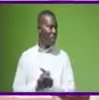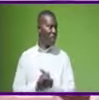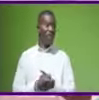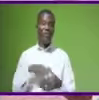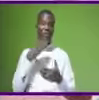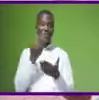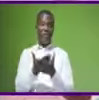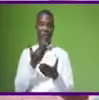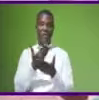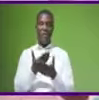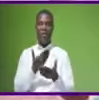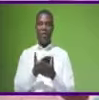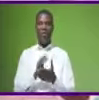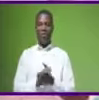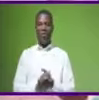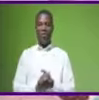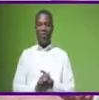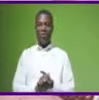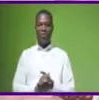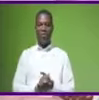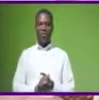aya chopa